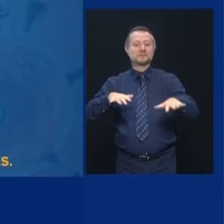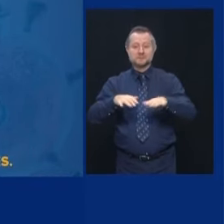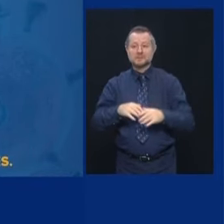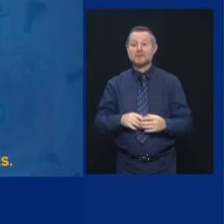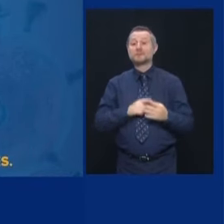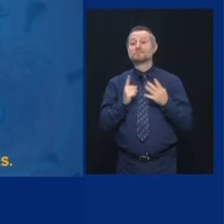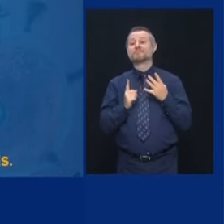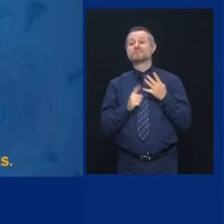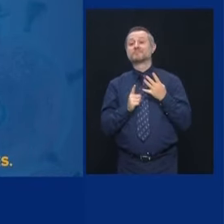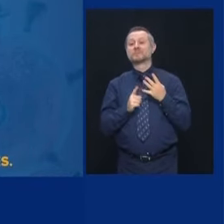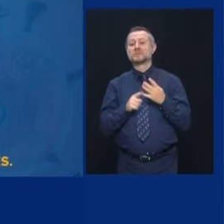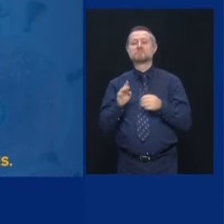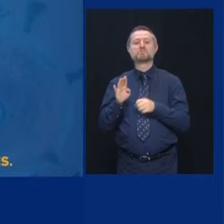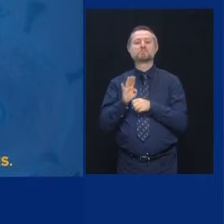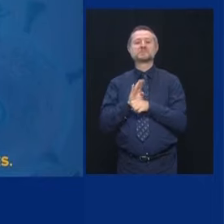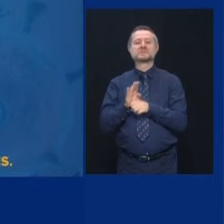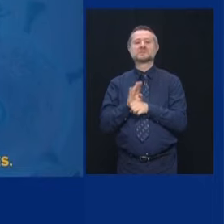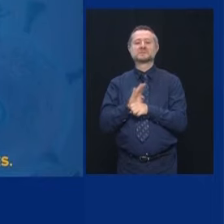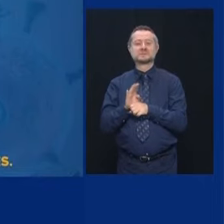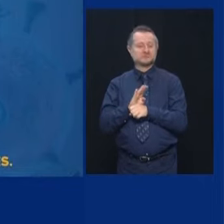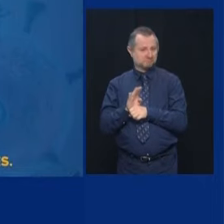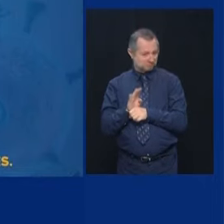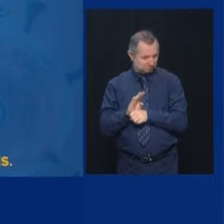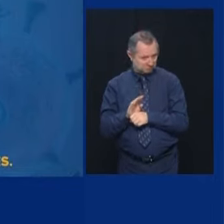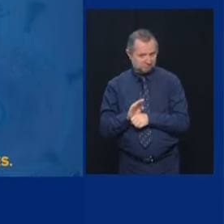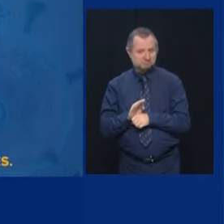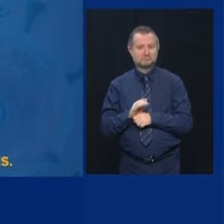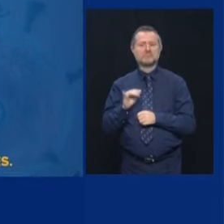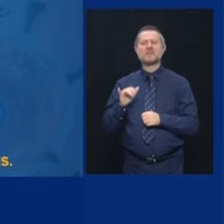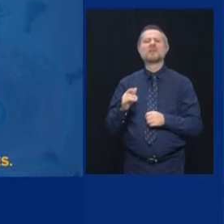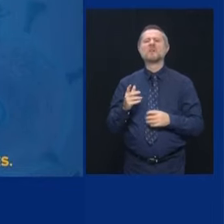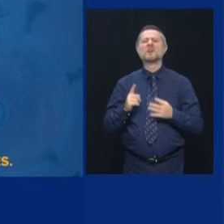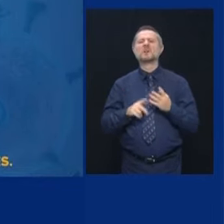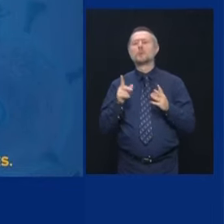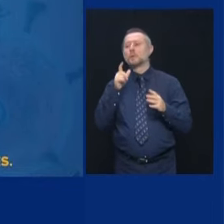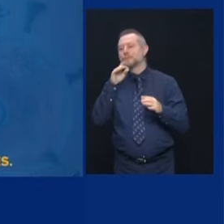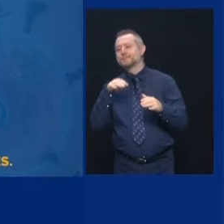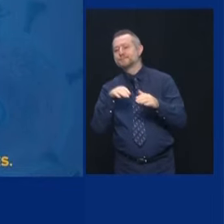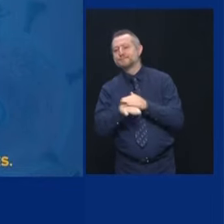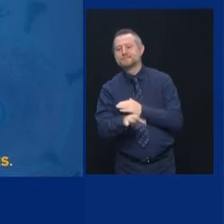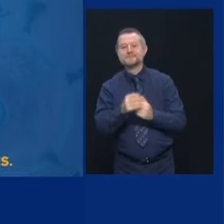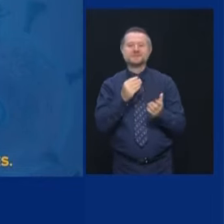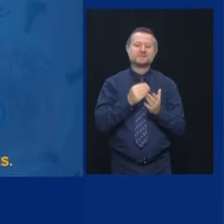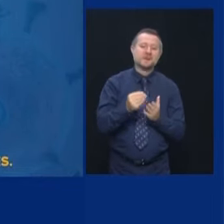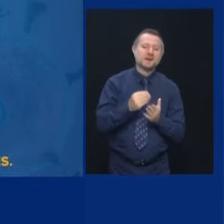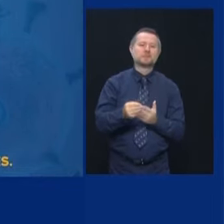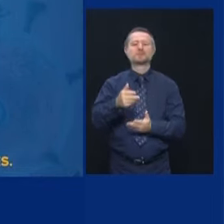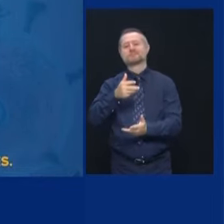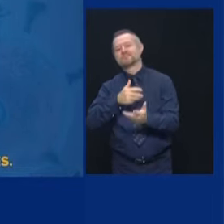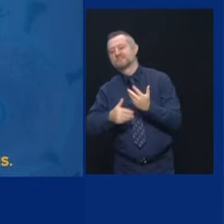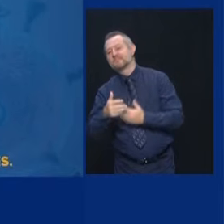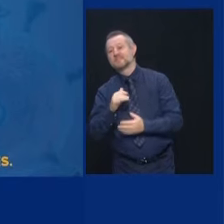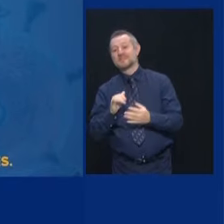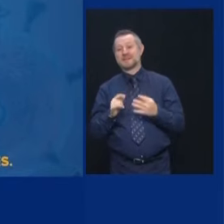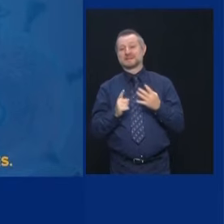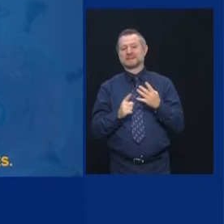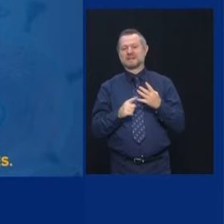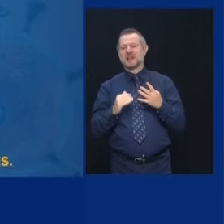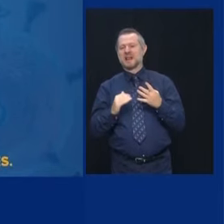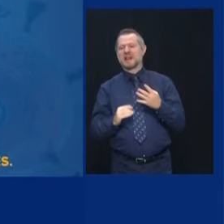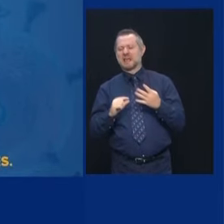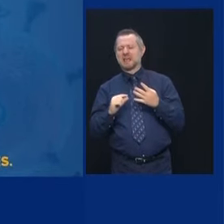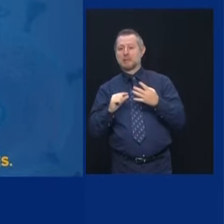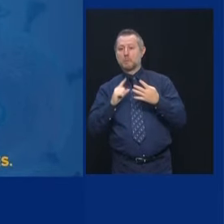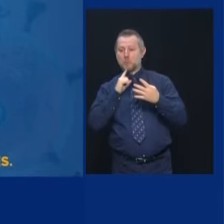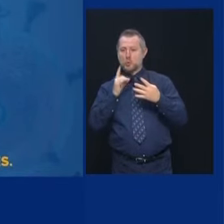Fourth are businesses where consumers may interact, but that is way down on the list